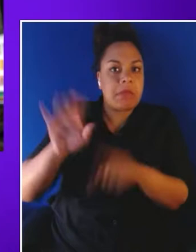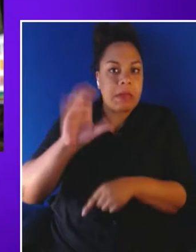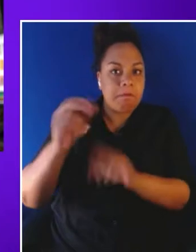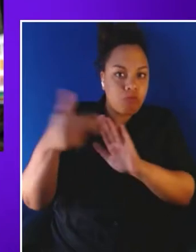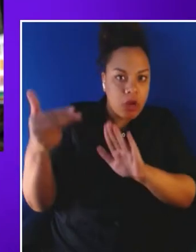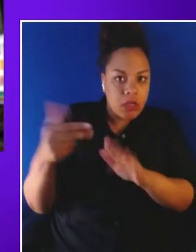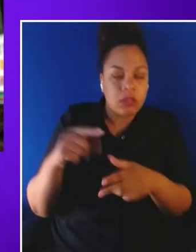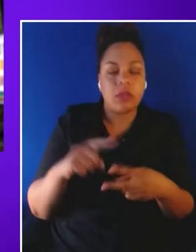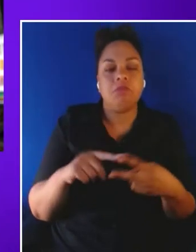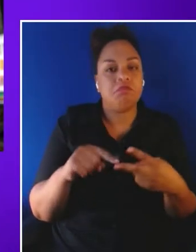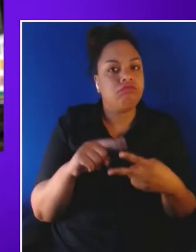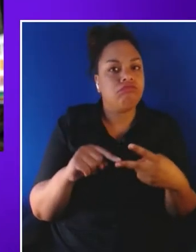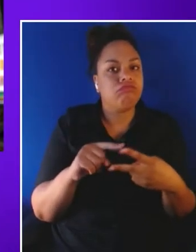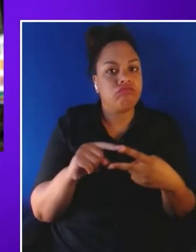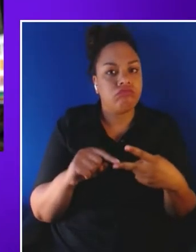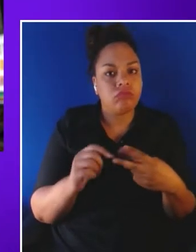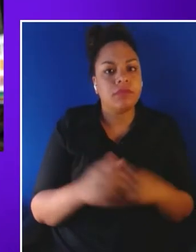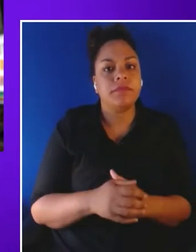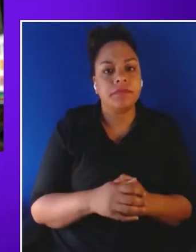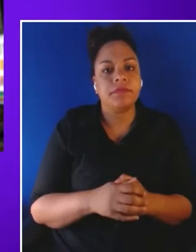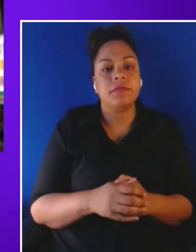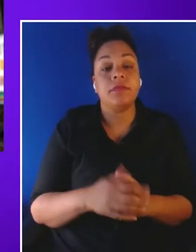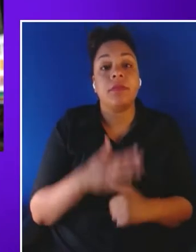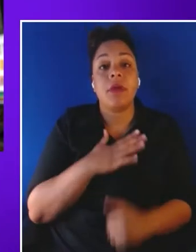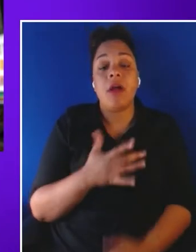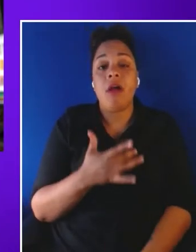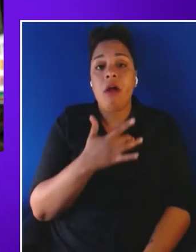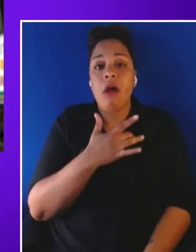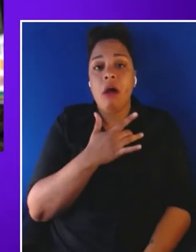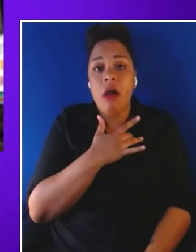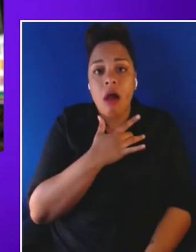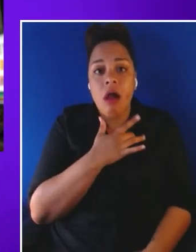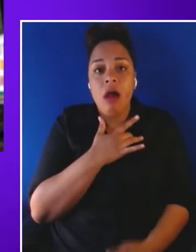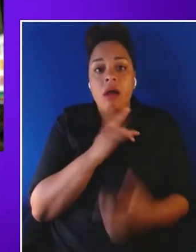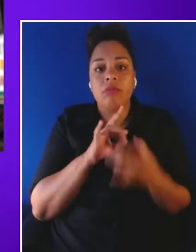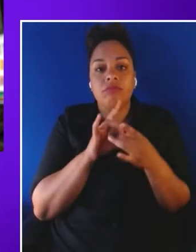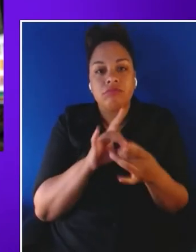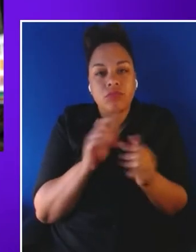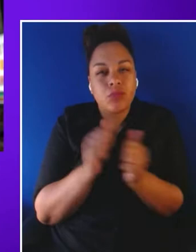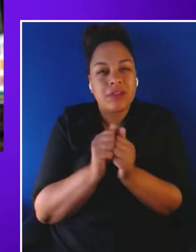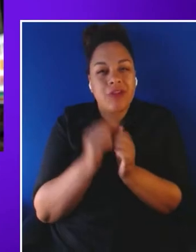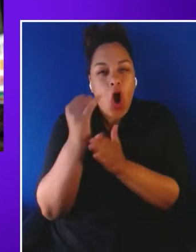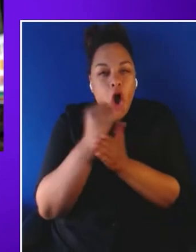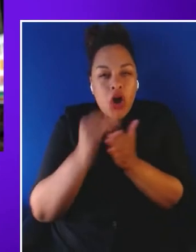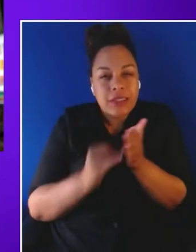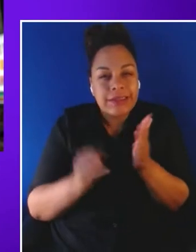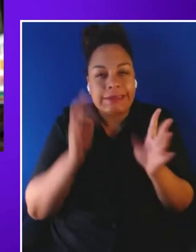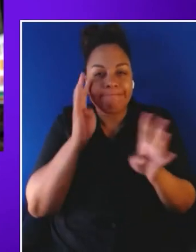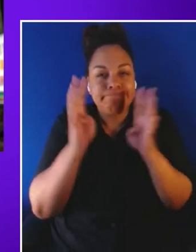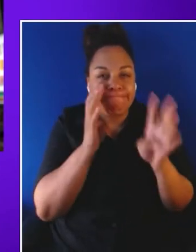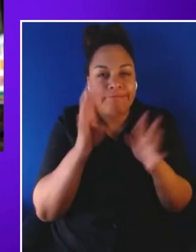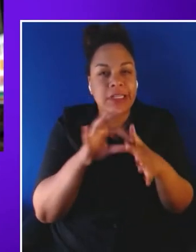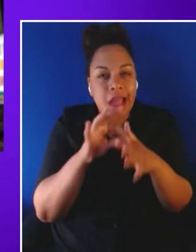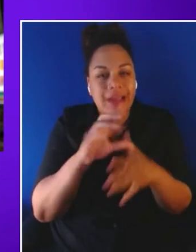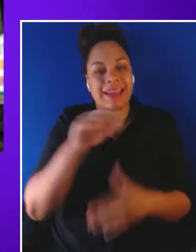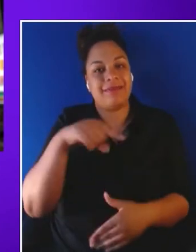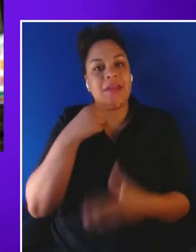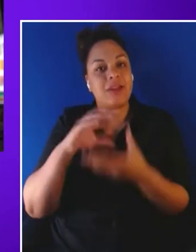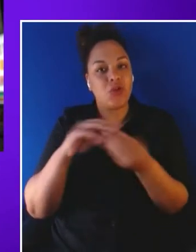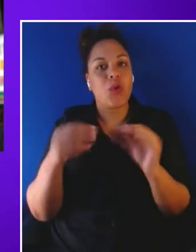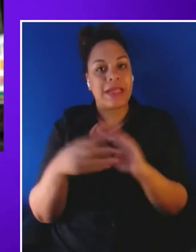And what my passion is more for the artistic content and the storytelling